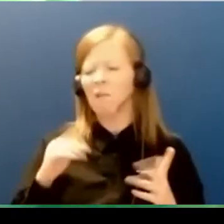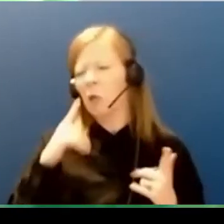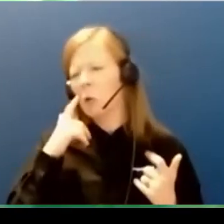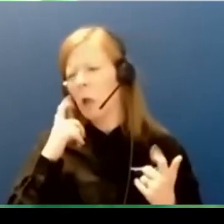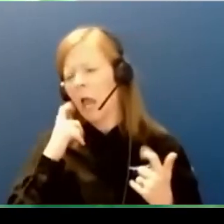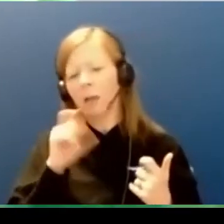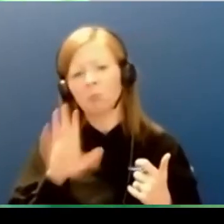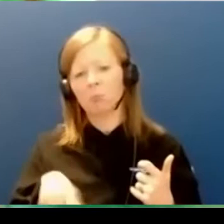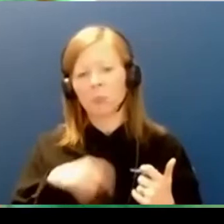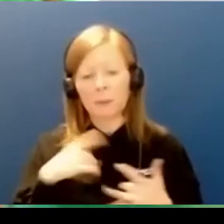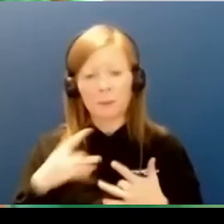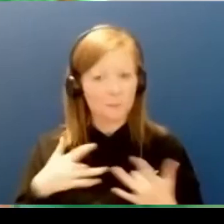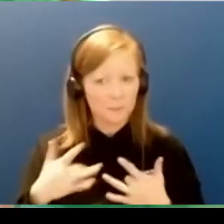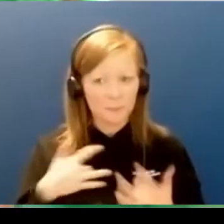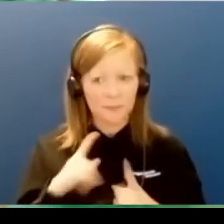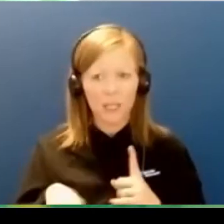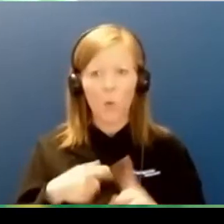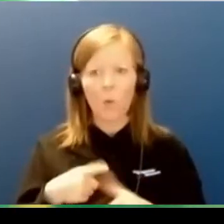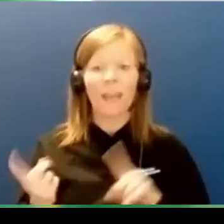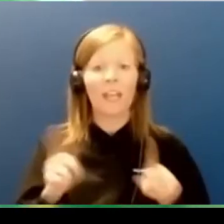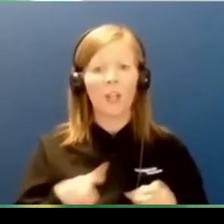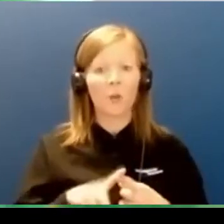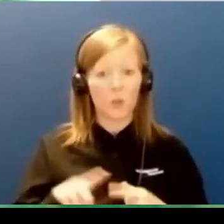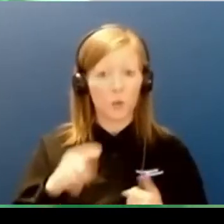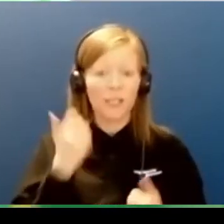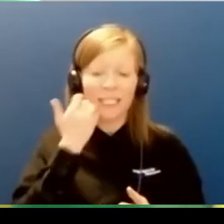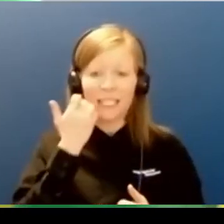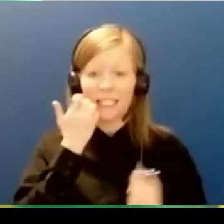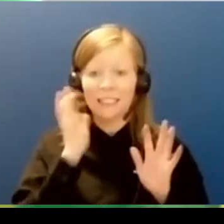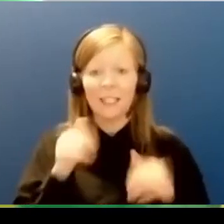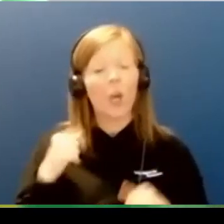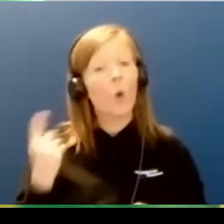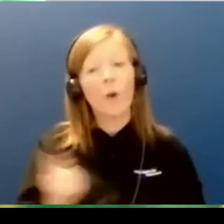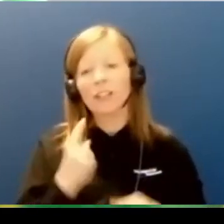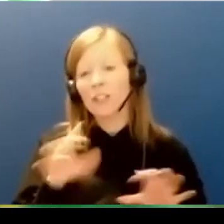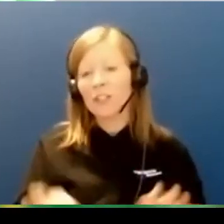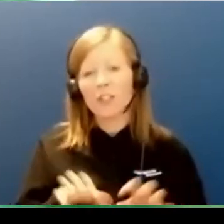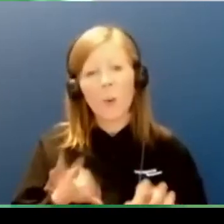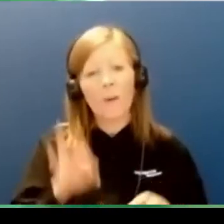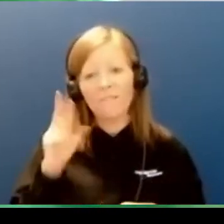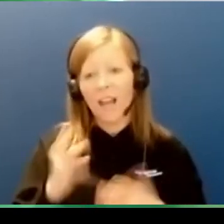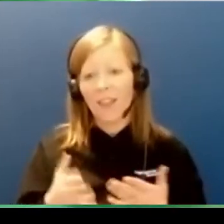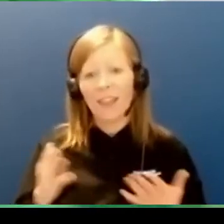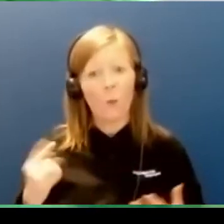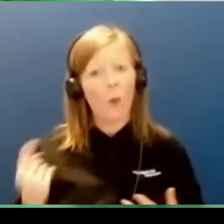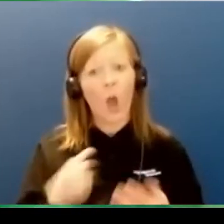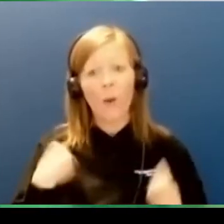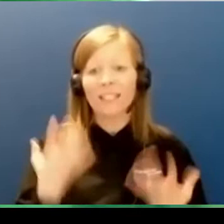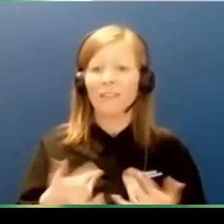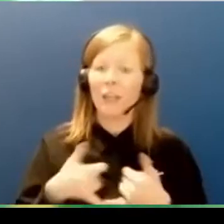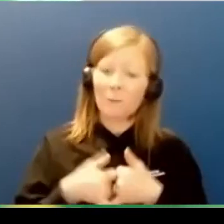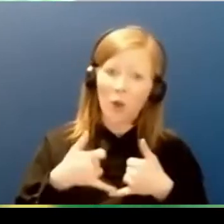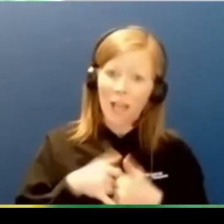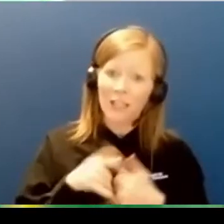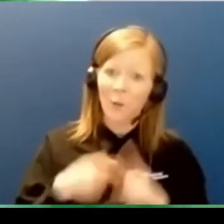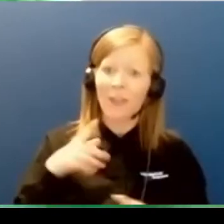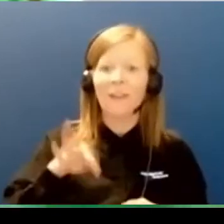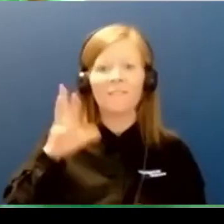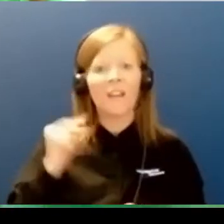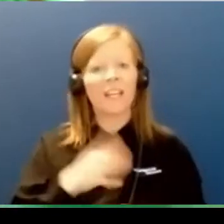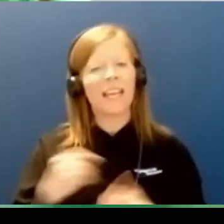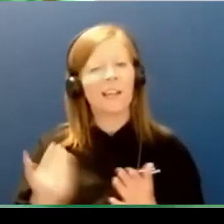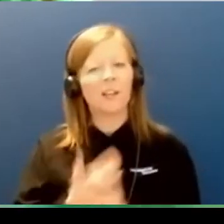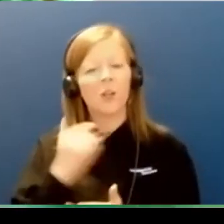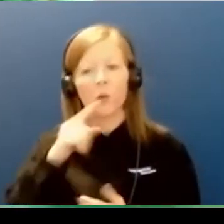be concerned about it when they come to the dentist. We're just doing fun things with them. And then we always give them a prize when they're done and a new toothbrush to take